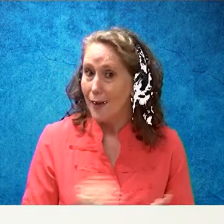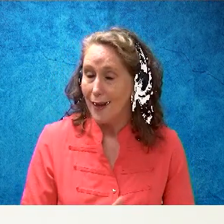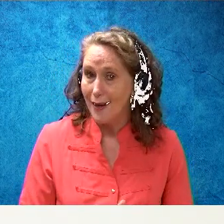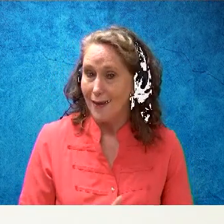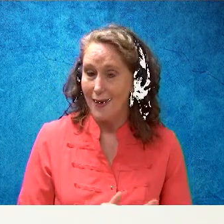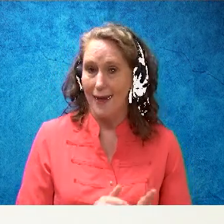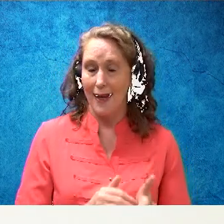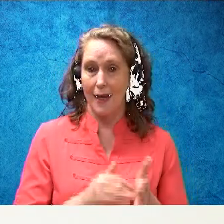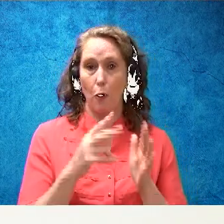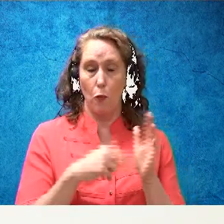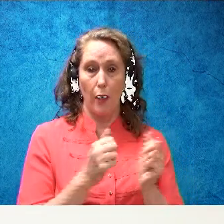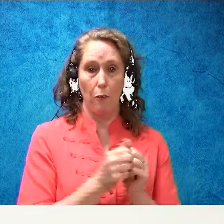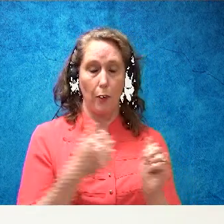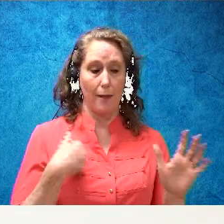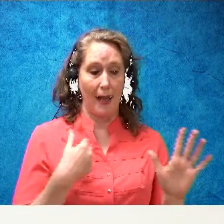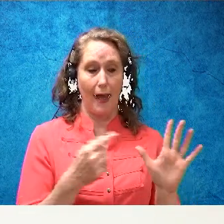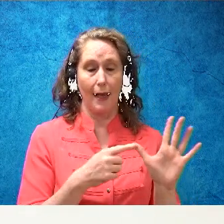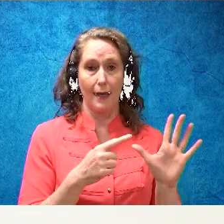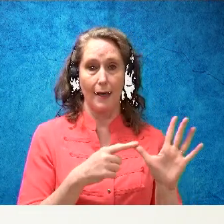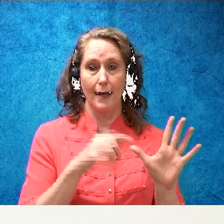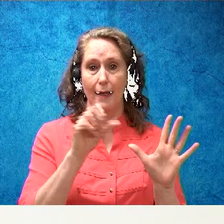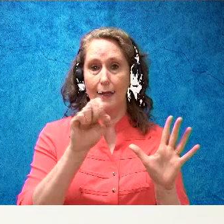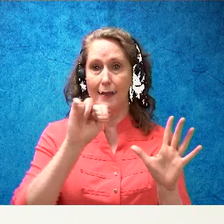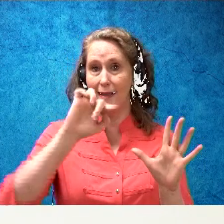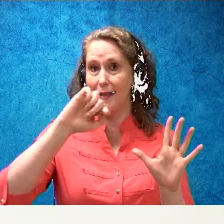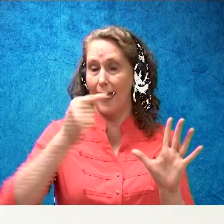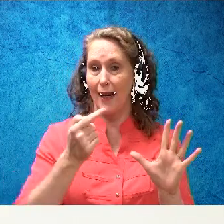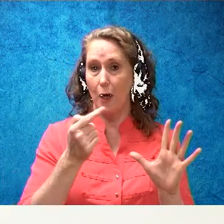y'all read them with me? So we have the setting,